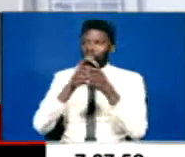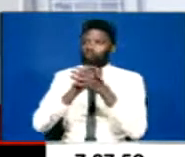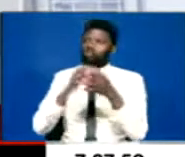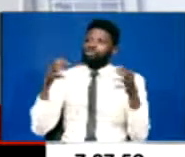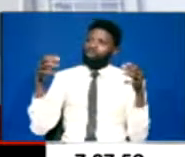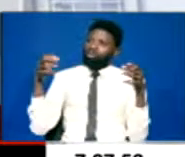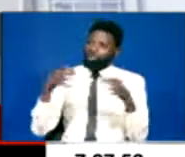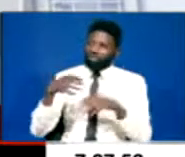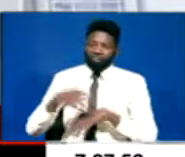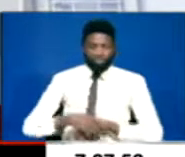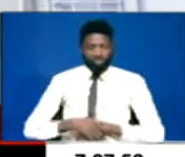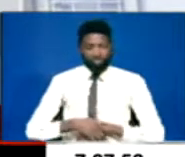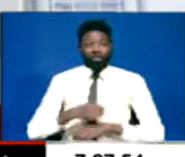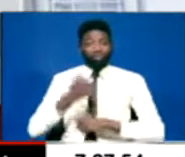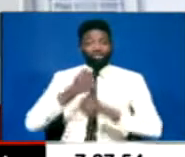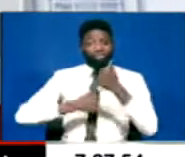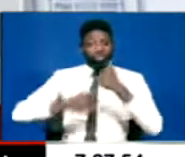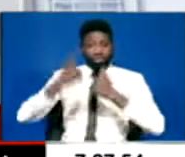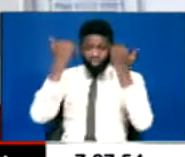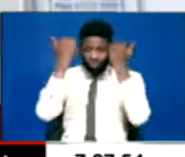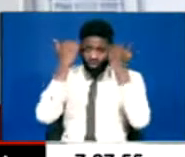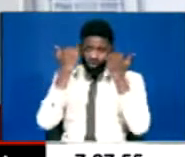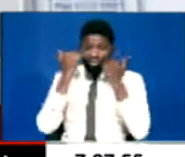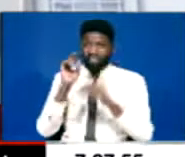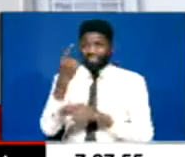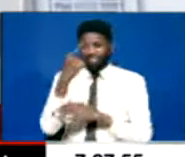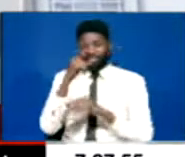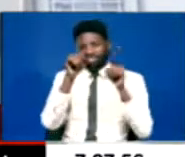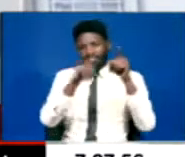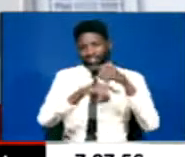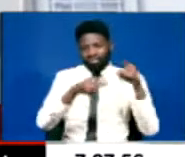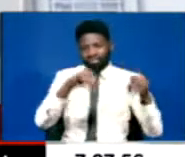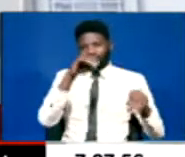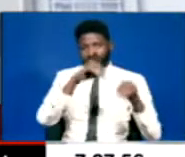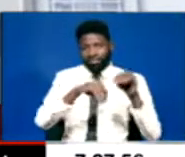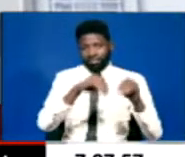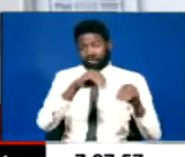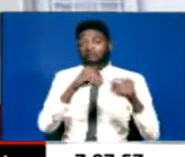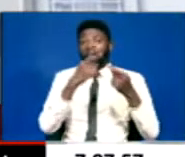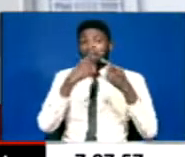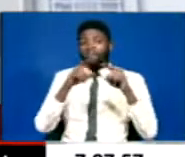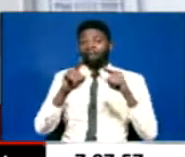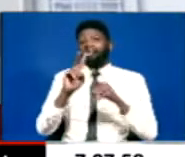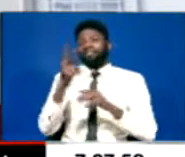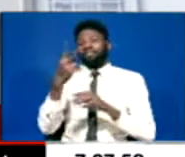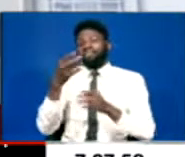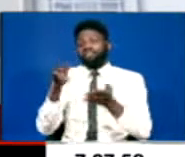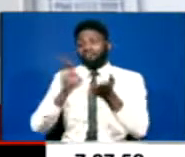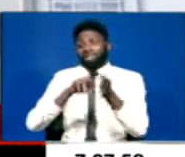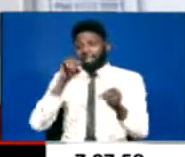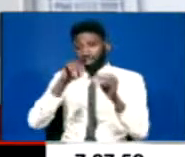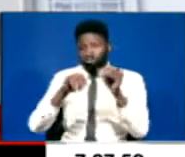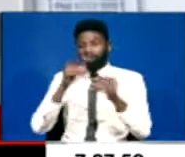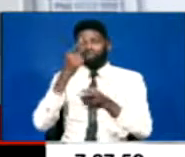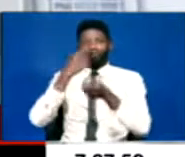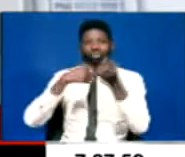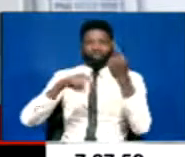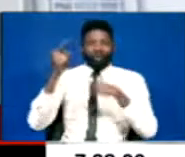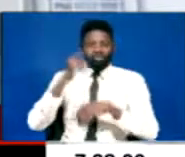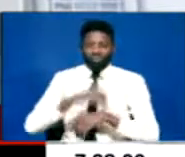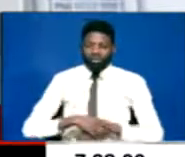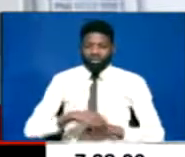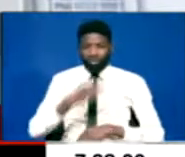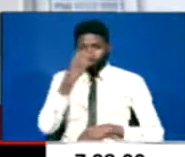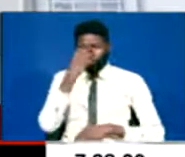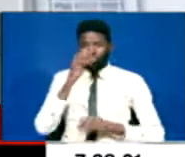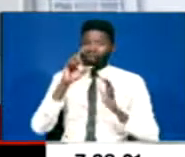the Supreme Court nullifying the results, they emerged victorious in the repeat election months later. Ruto would then fall out with his